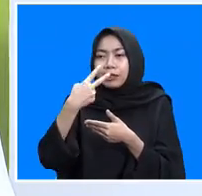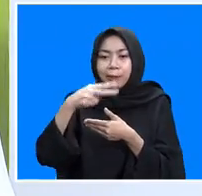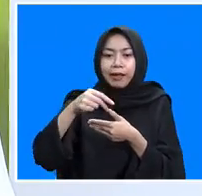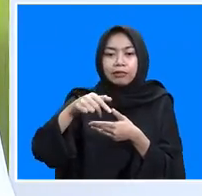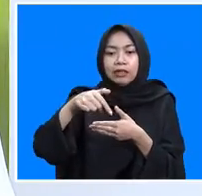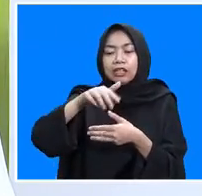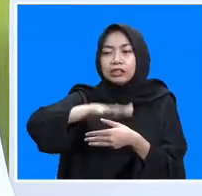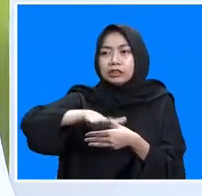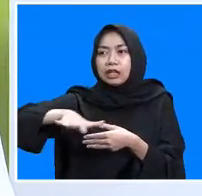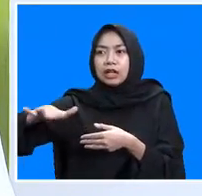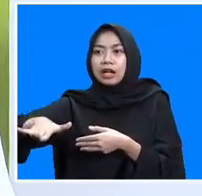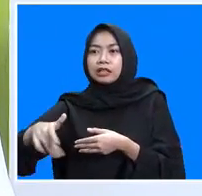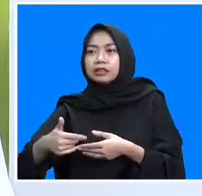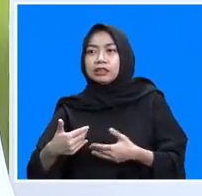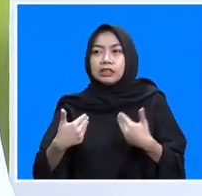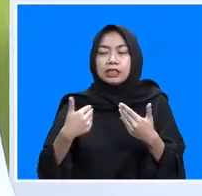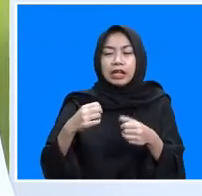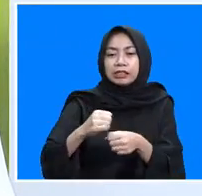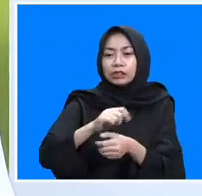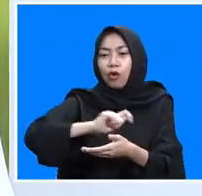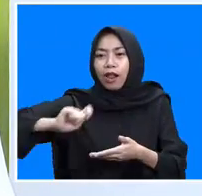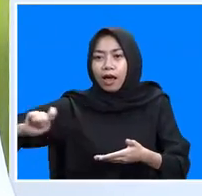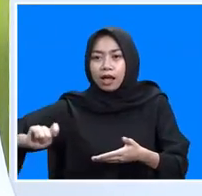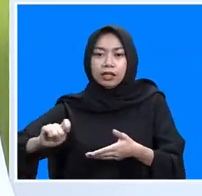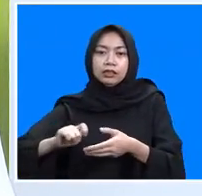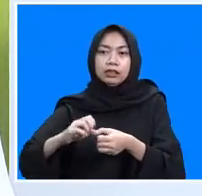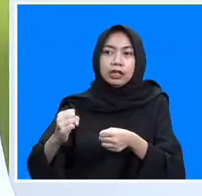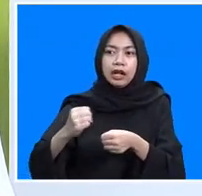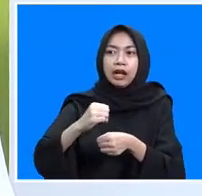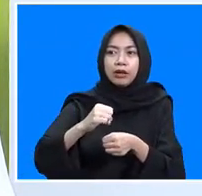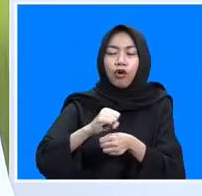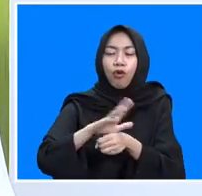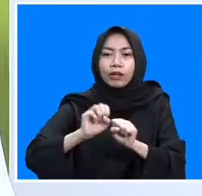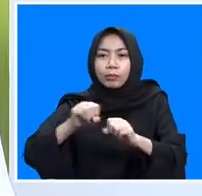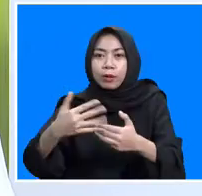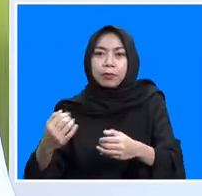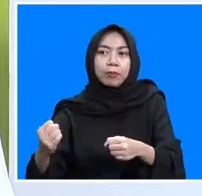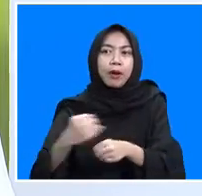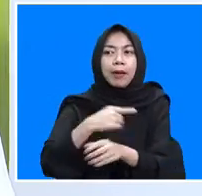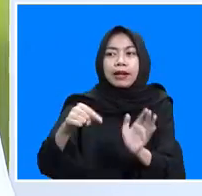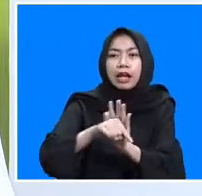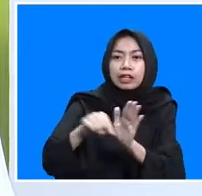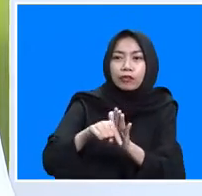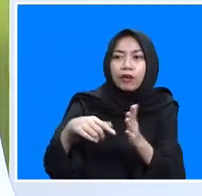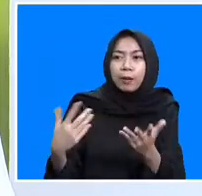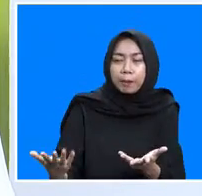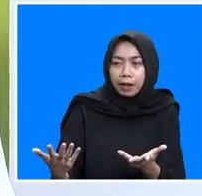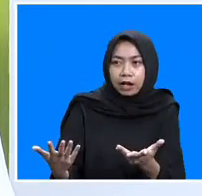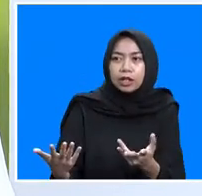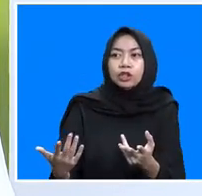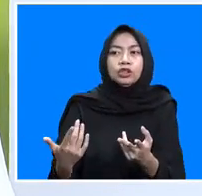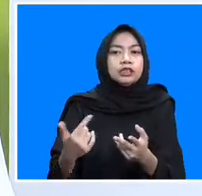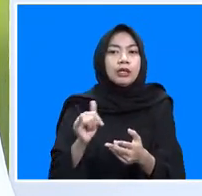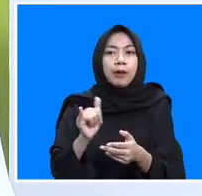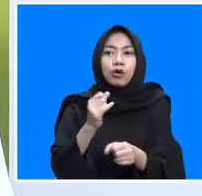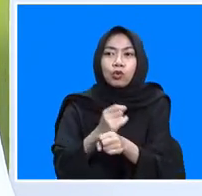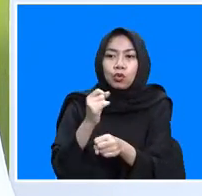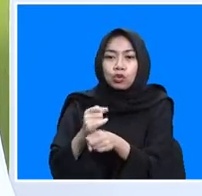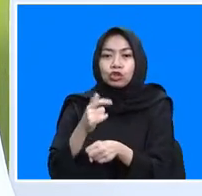period, through self-isolation, through well, the feeling of isolation, and just their mental